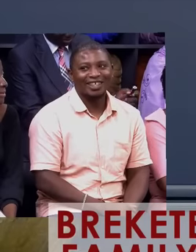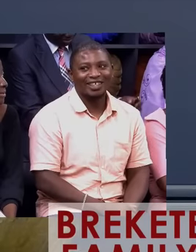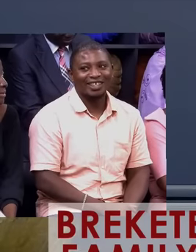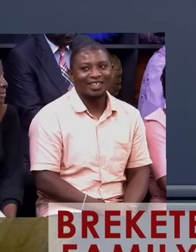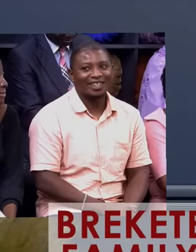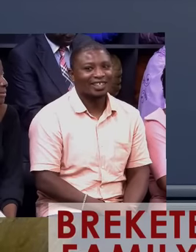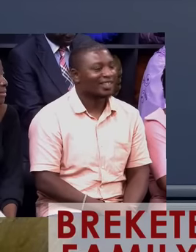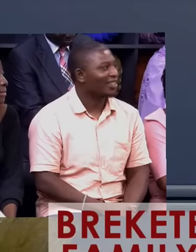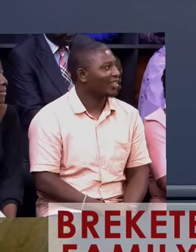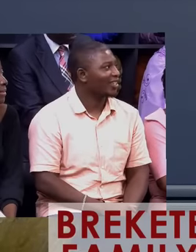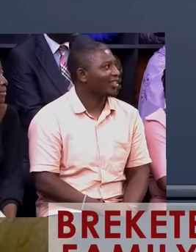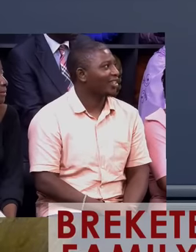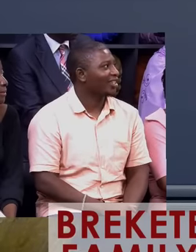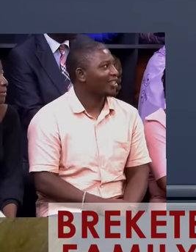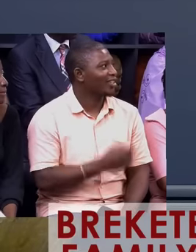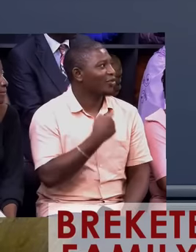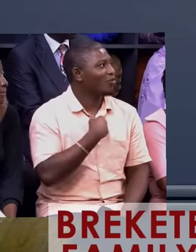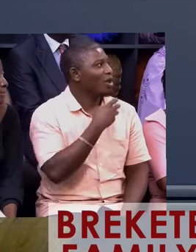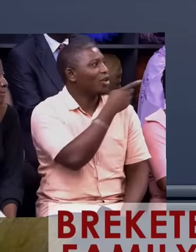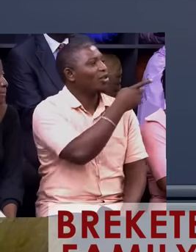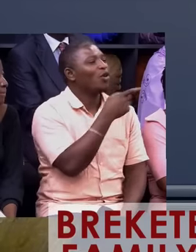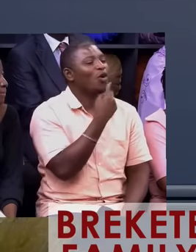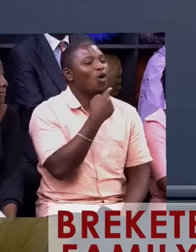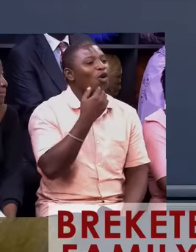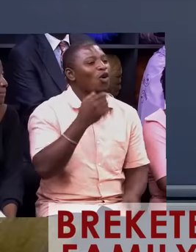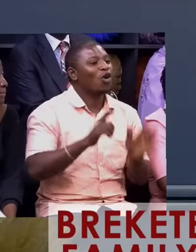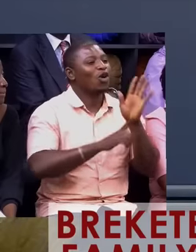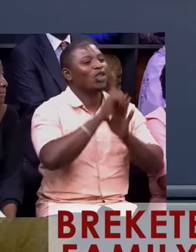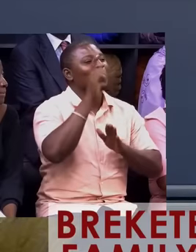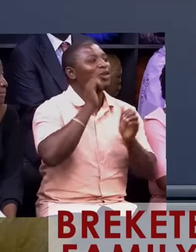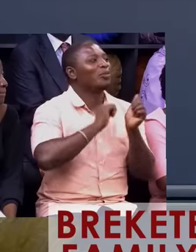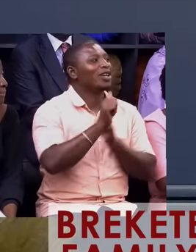you no Me and You Who T